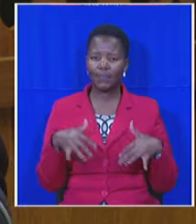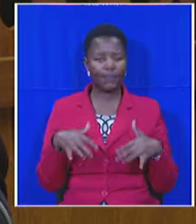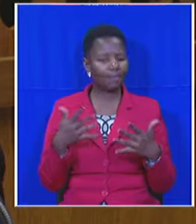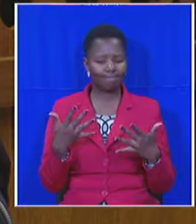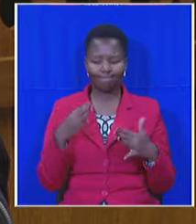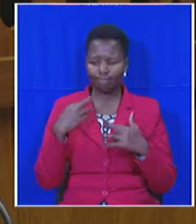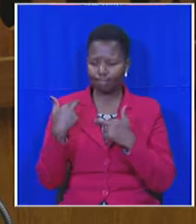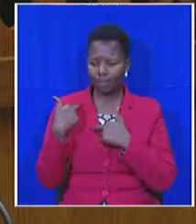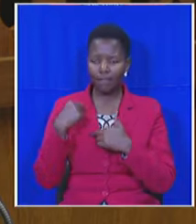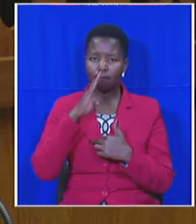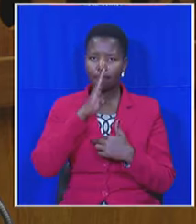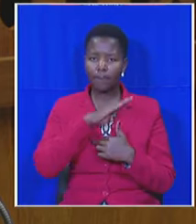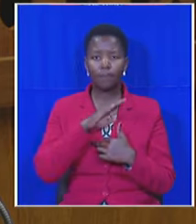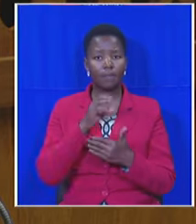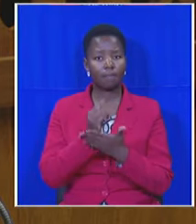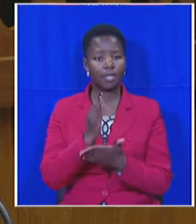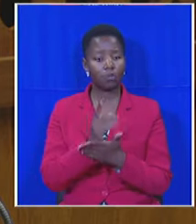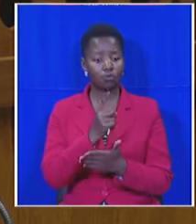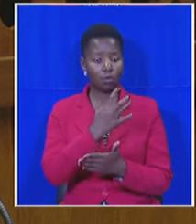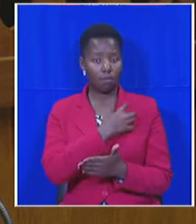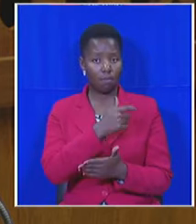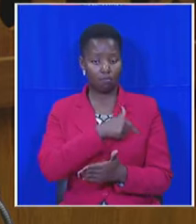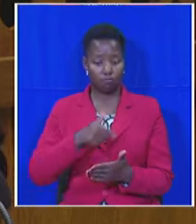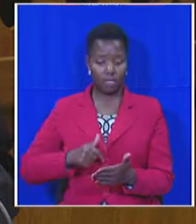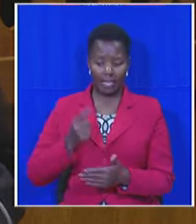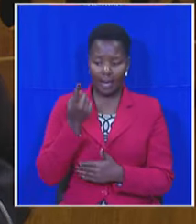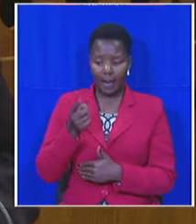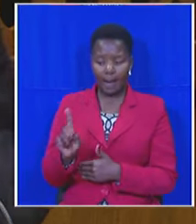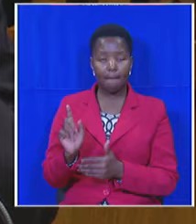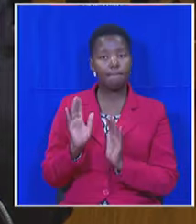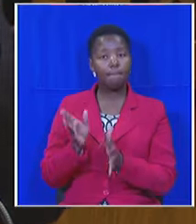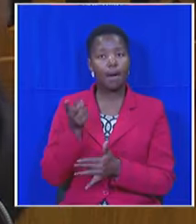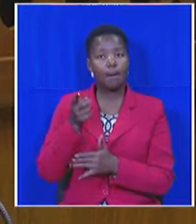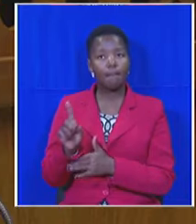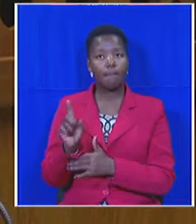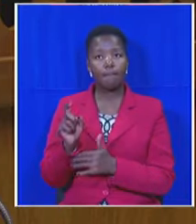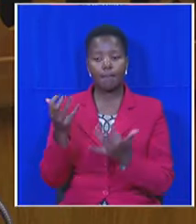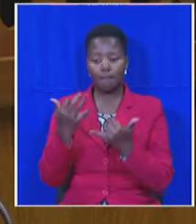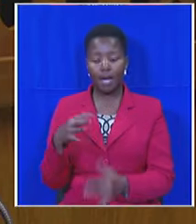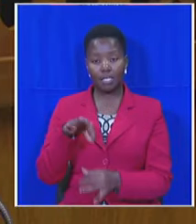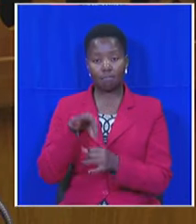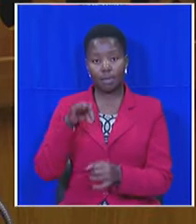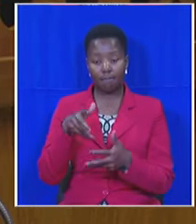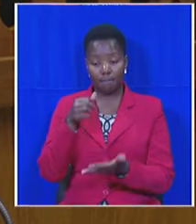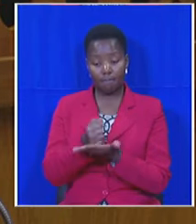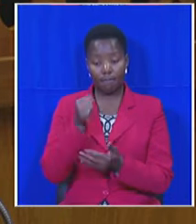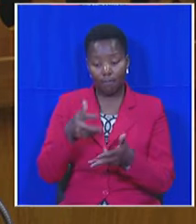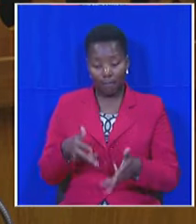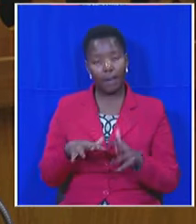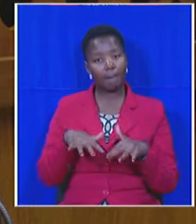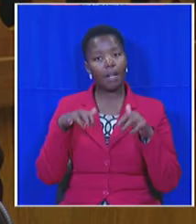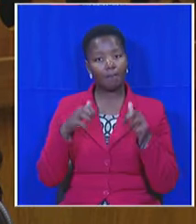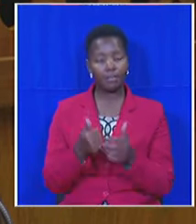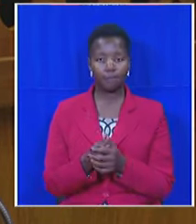should take part in the EPS process merely for the purpose of having budget vote 1 rubber stamped by this House.